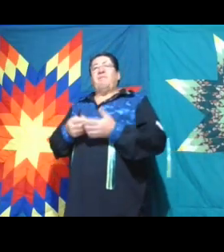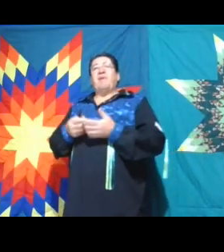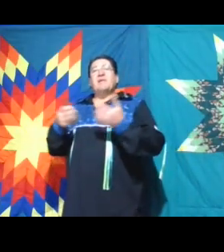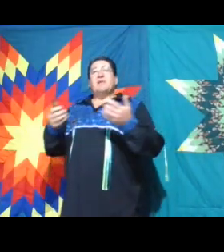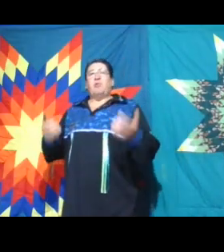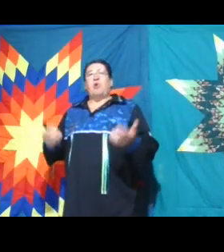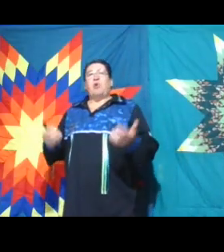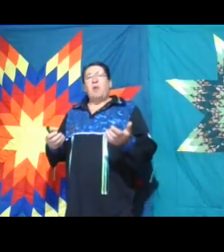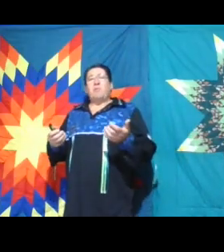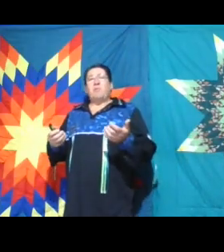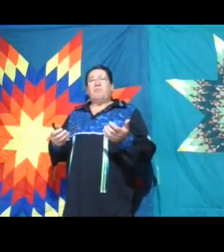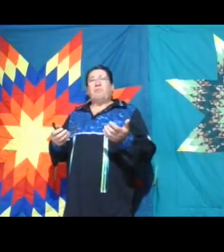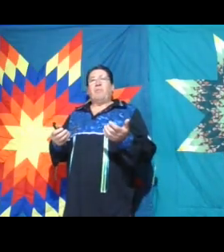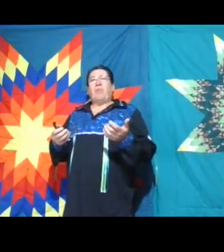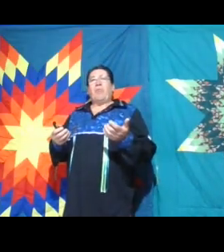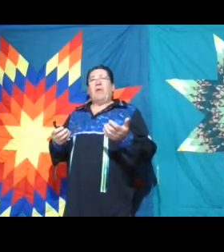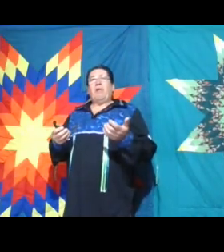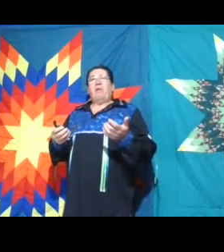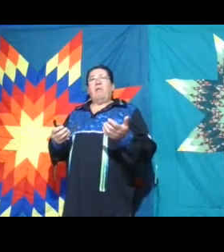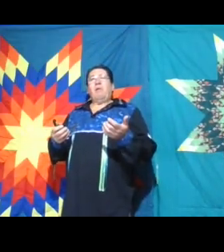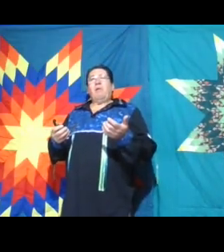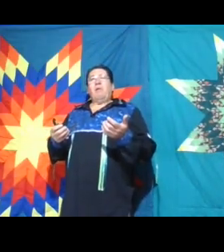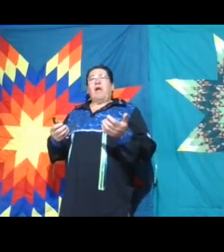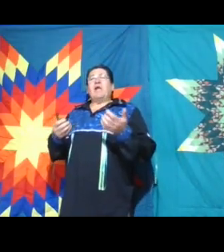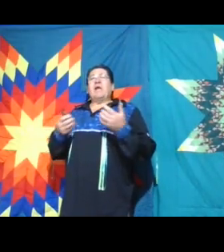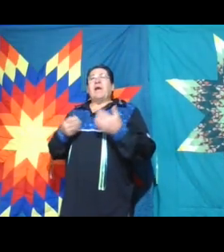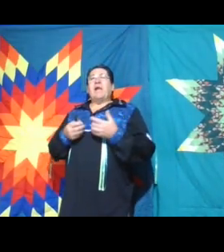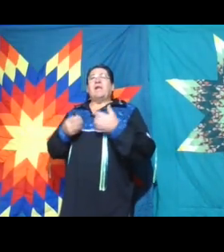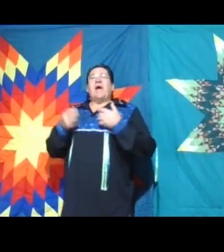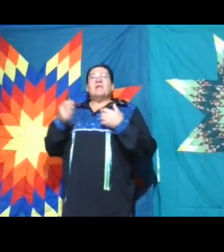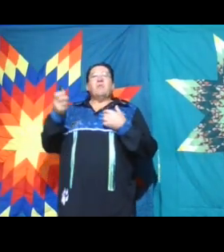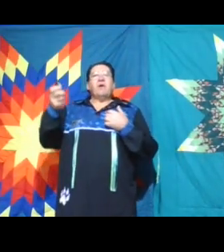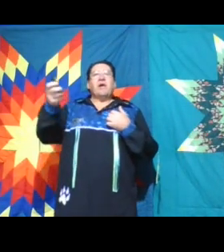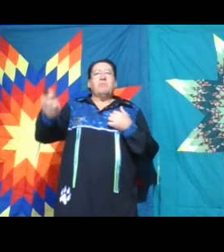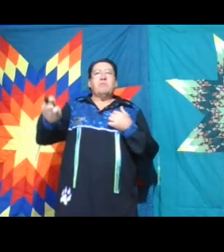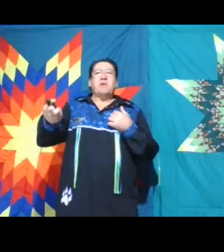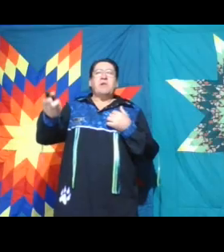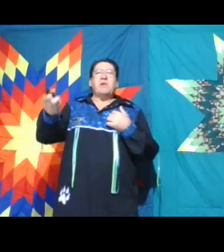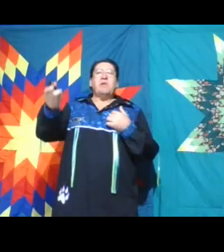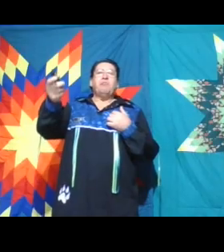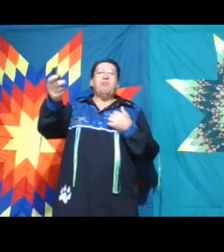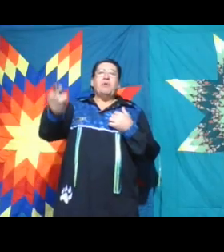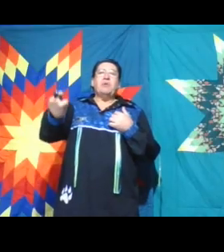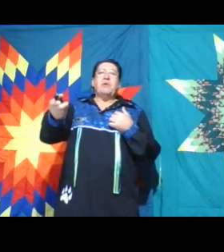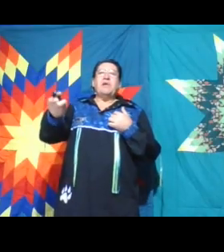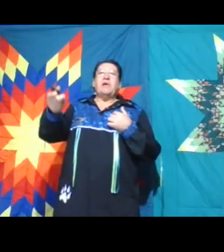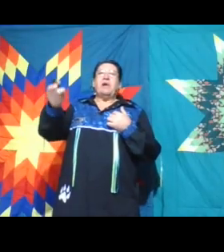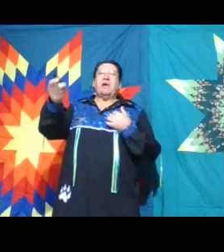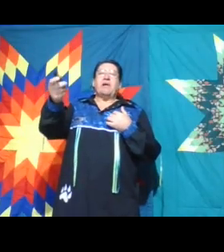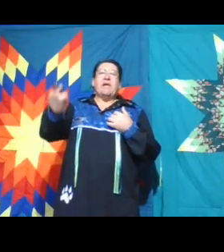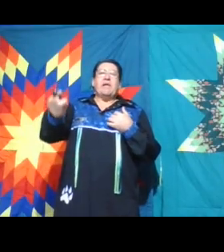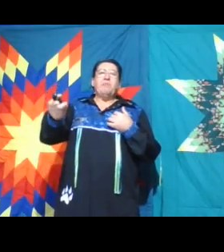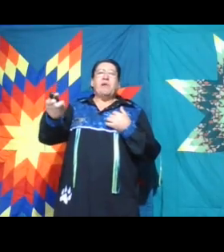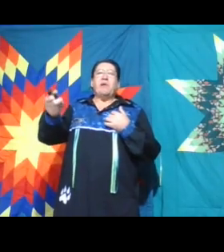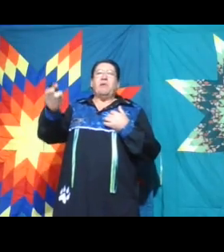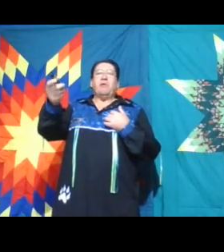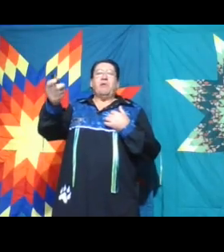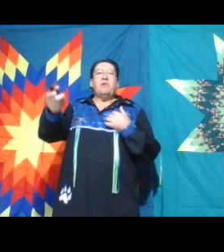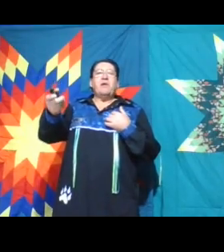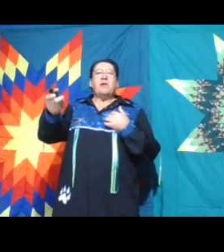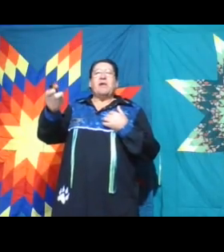to fix the problem. And again, that's where it comes into building,